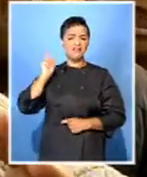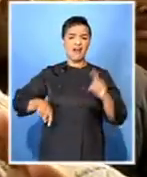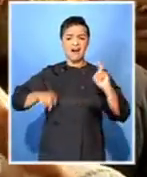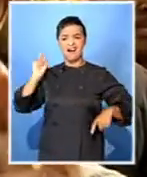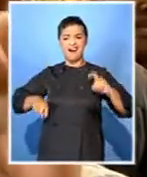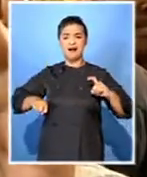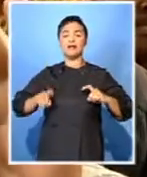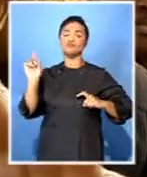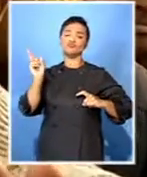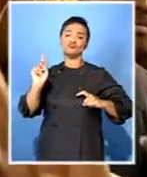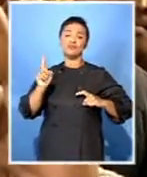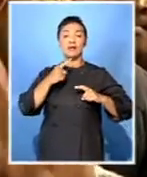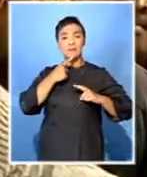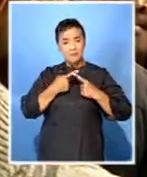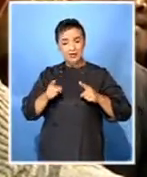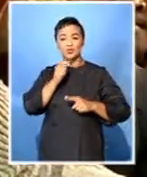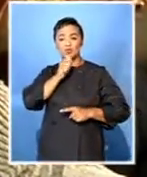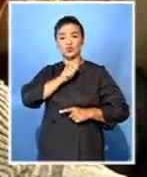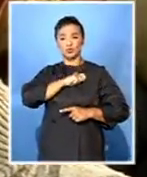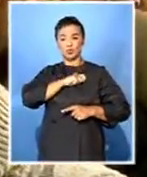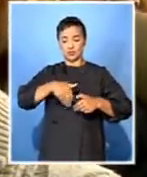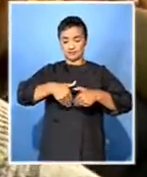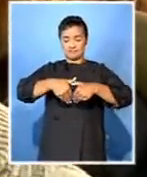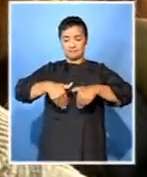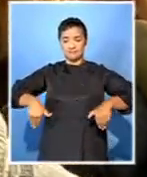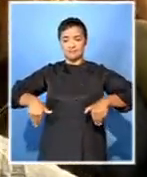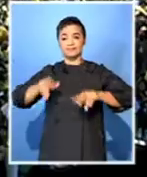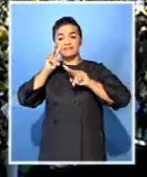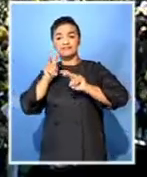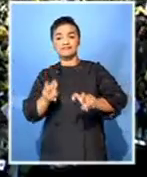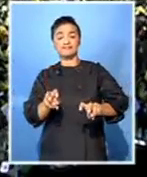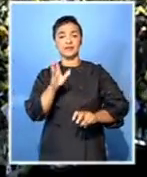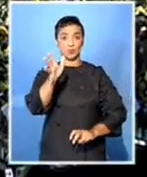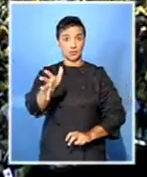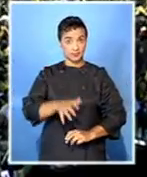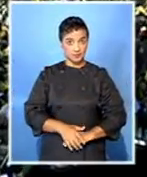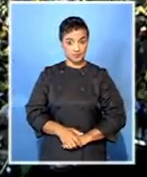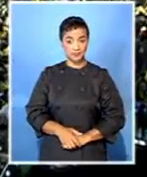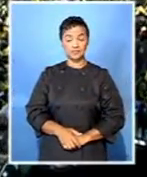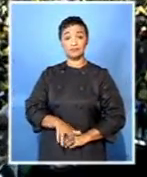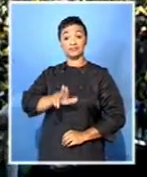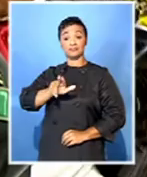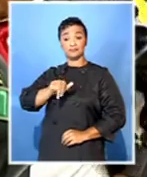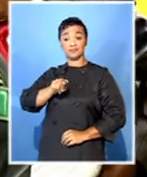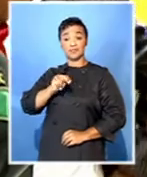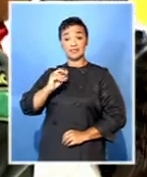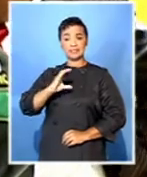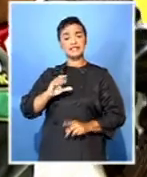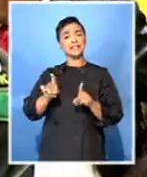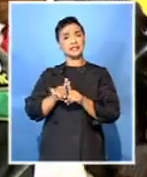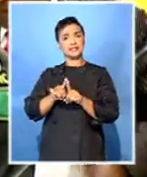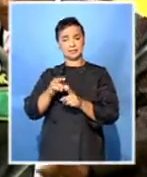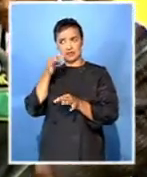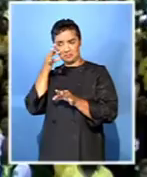those things, but it will be an objective investigation into the Gupta emails. His party shared the same views.